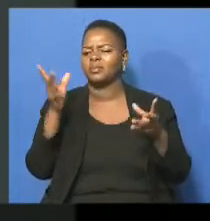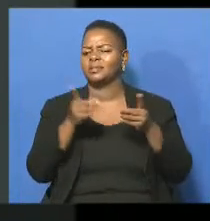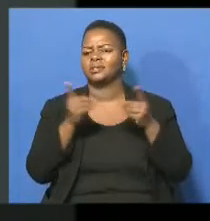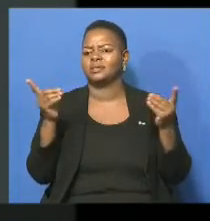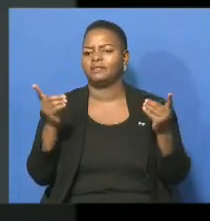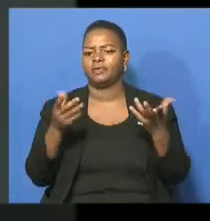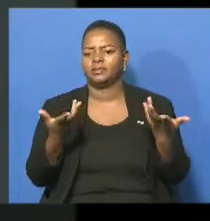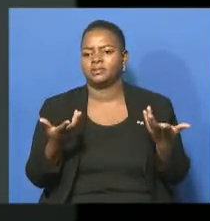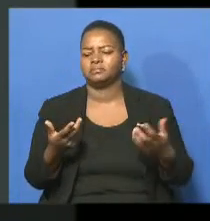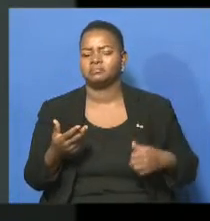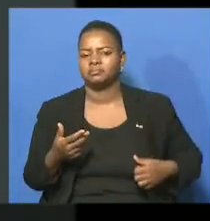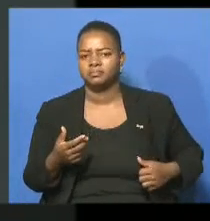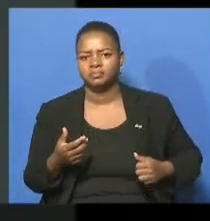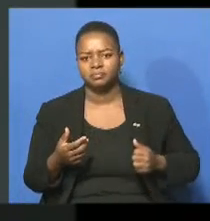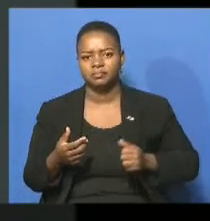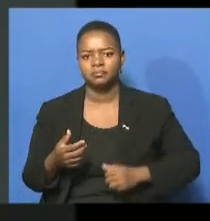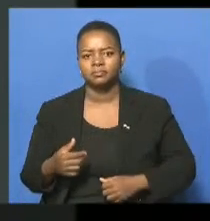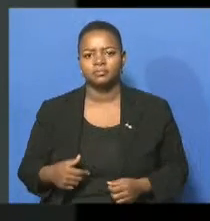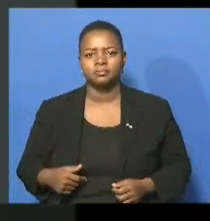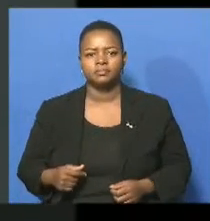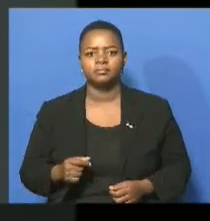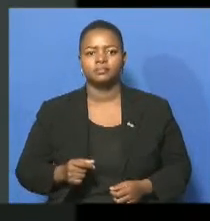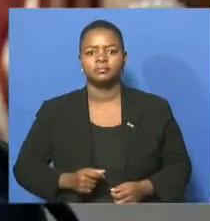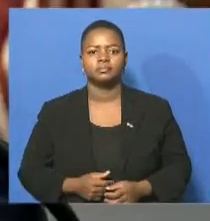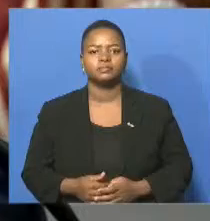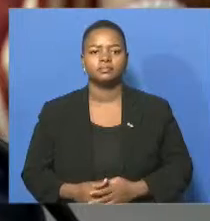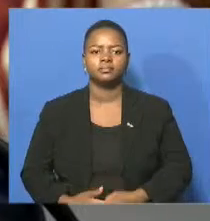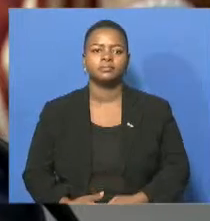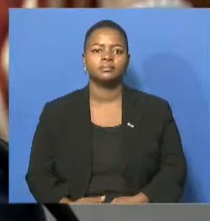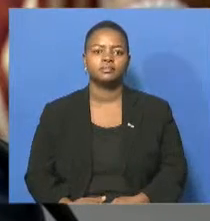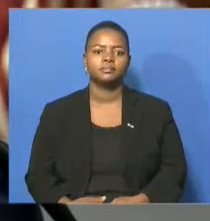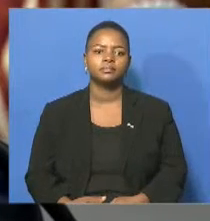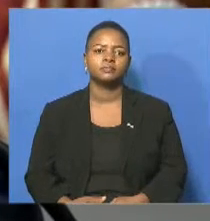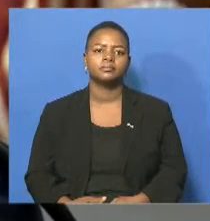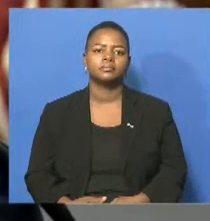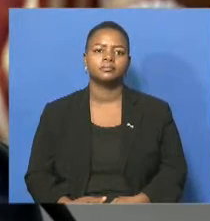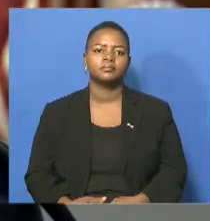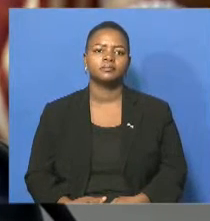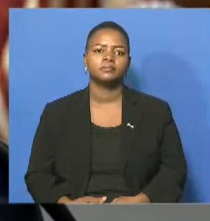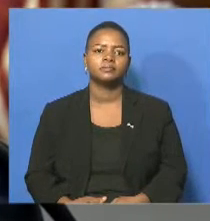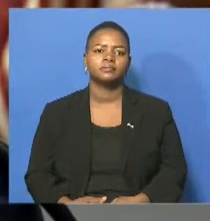them after all the investment that they have put.